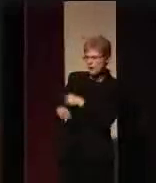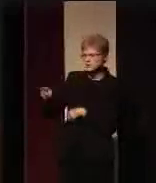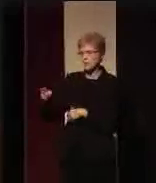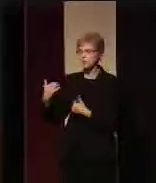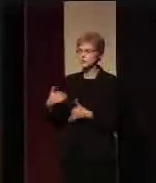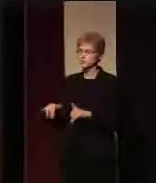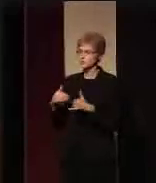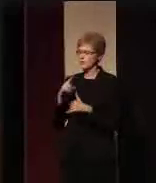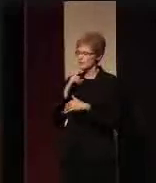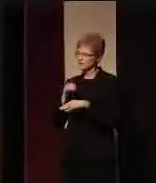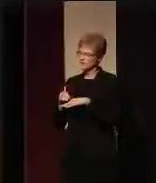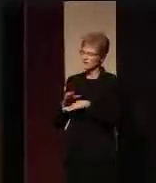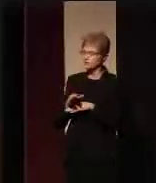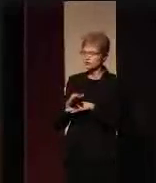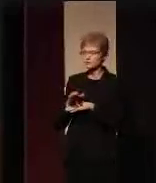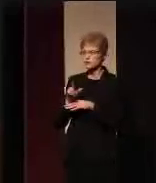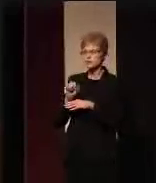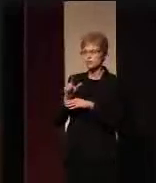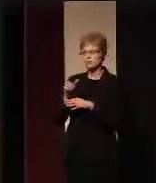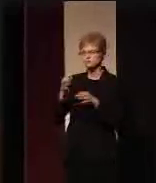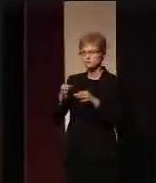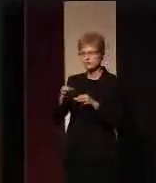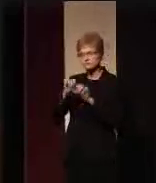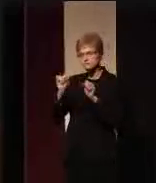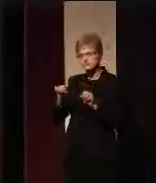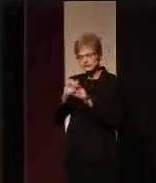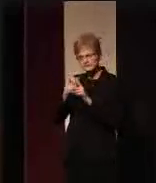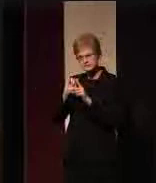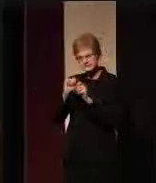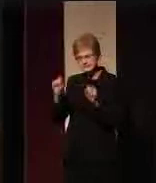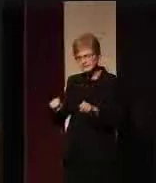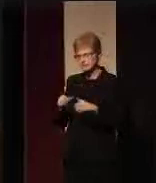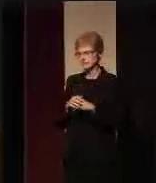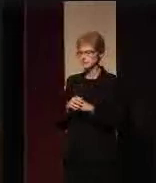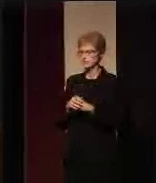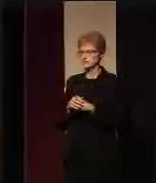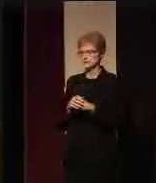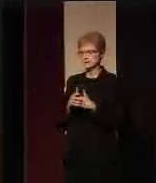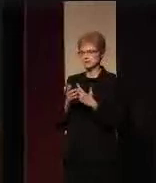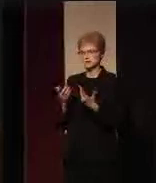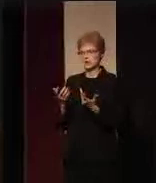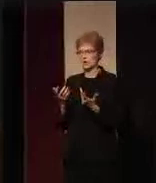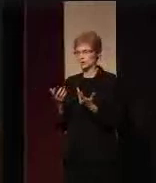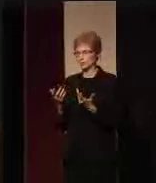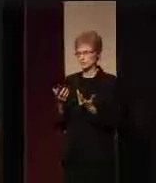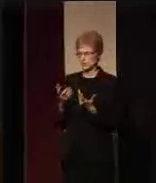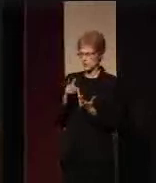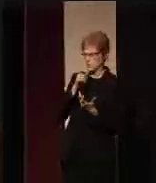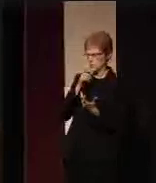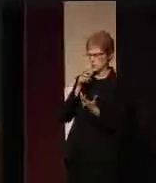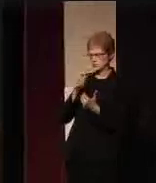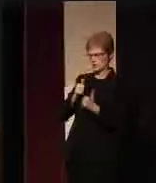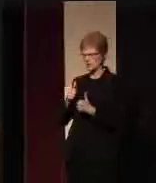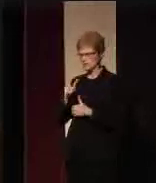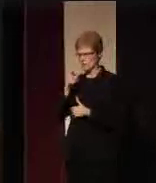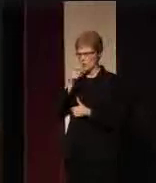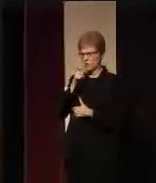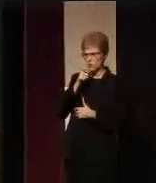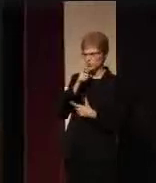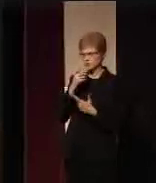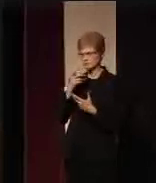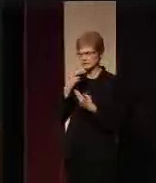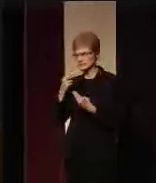criminal justice system in which deciding who was aggressive in the high-pressure confrontation is a monumental